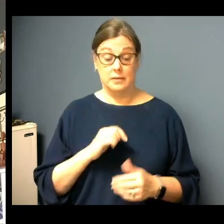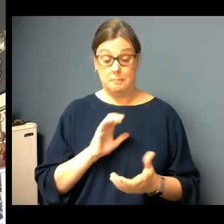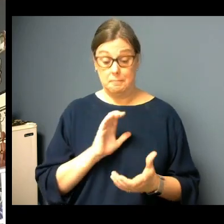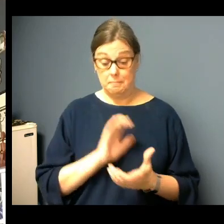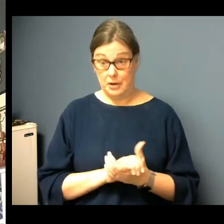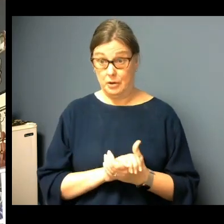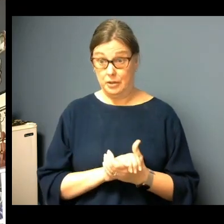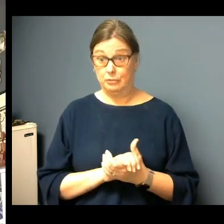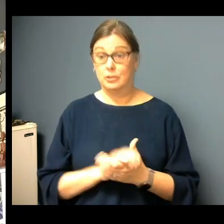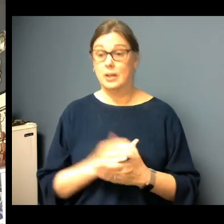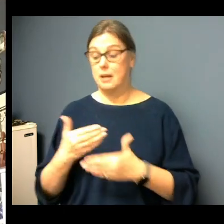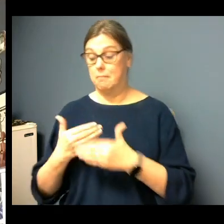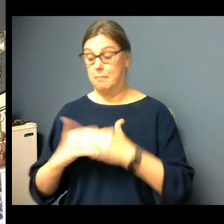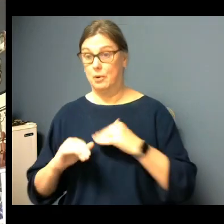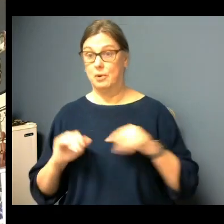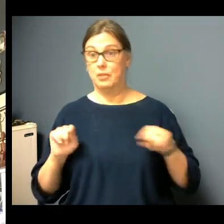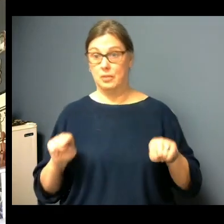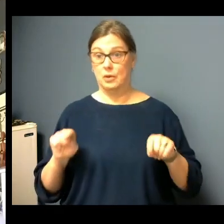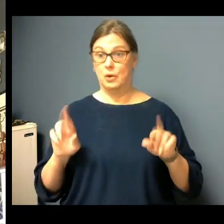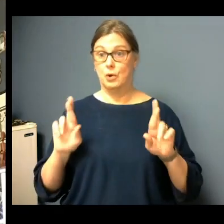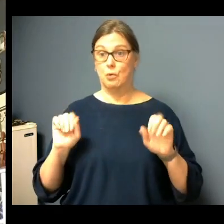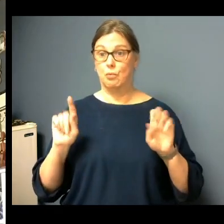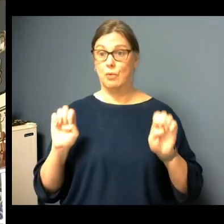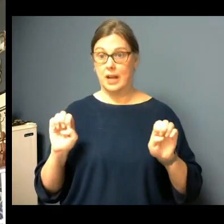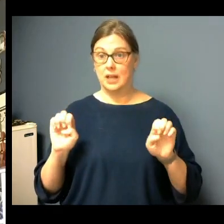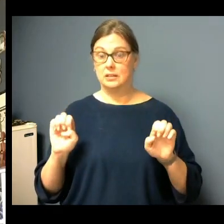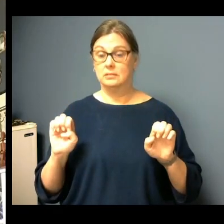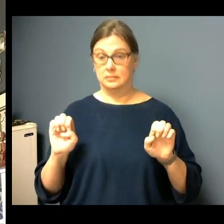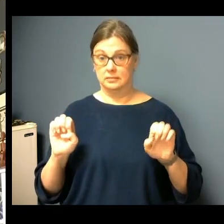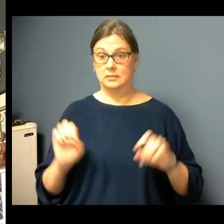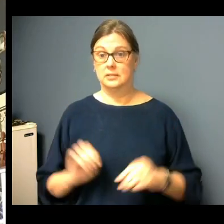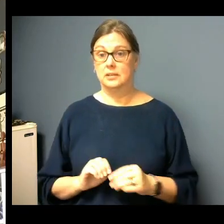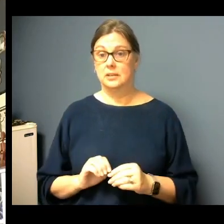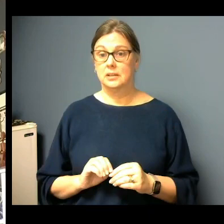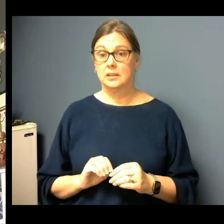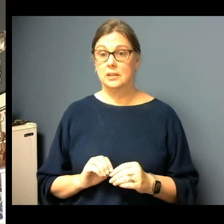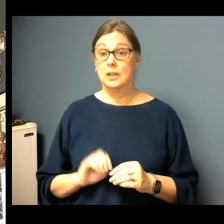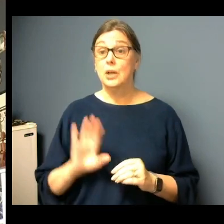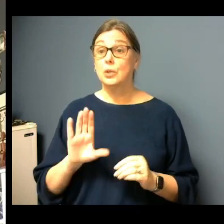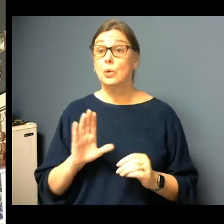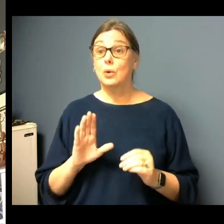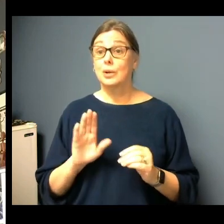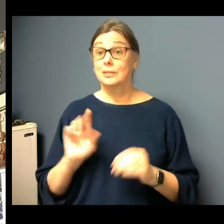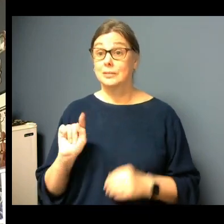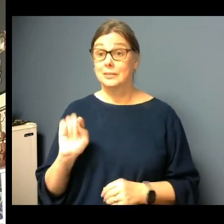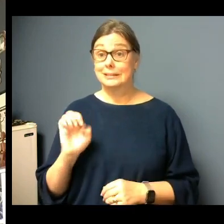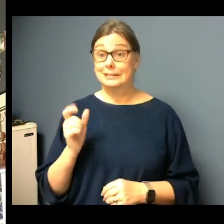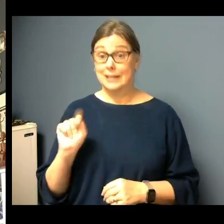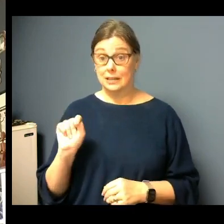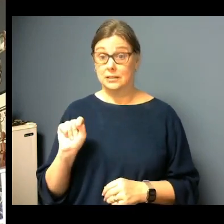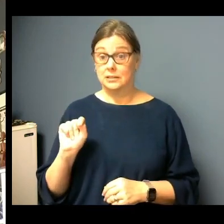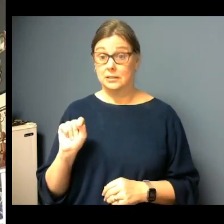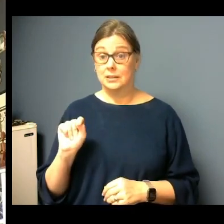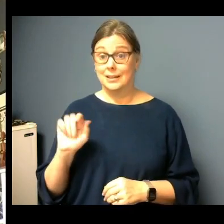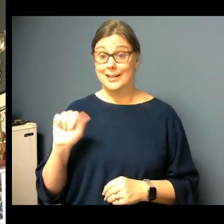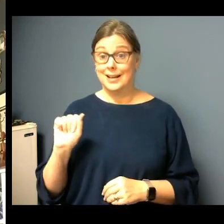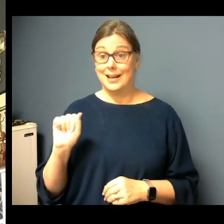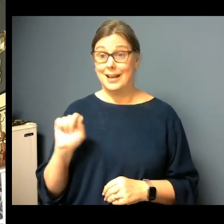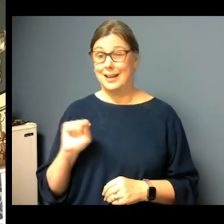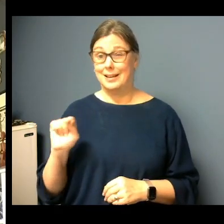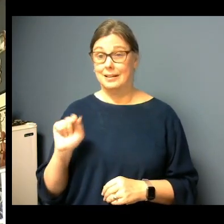got actually in the appendix of your textbook, if you look in the back, it's the appendix,